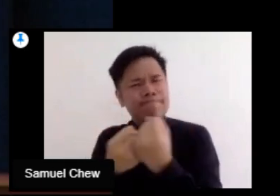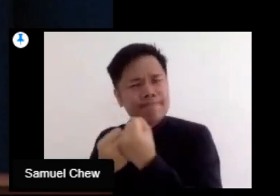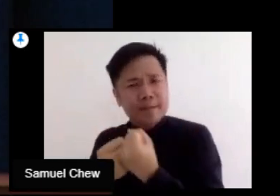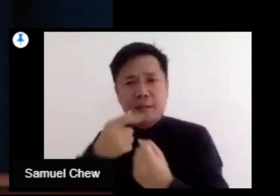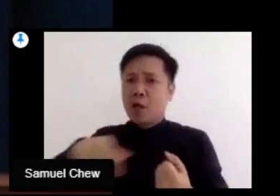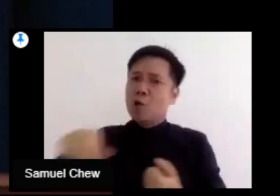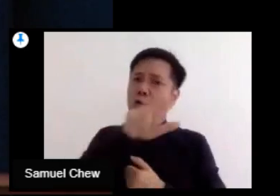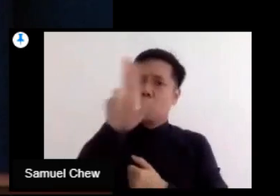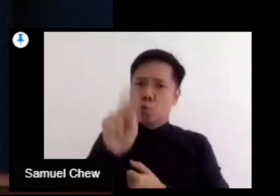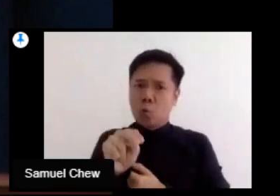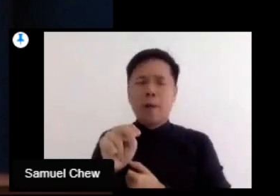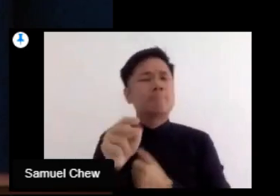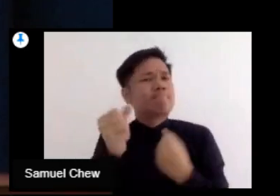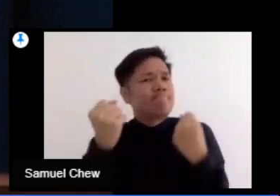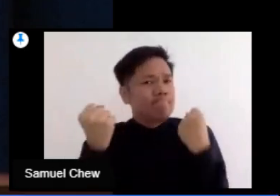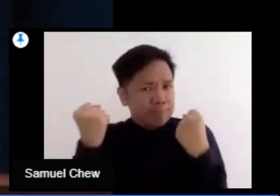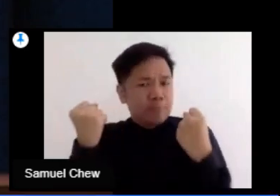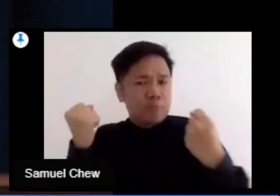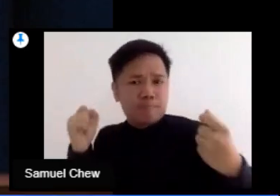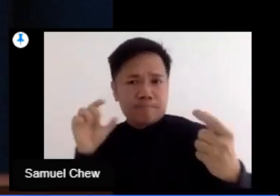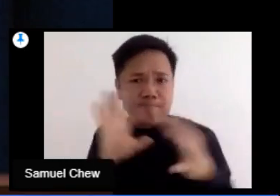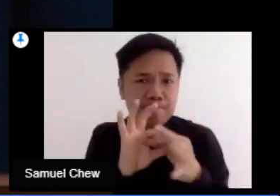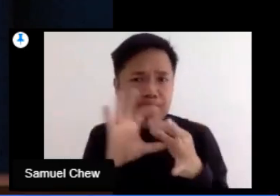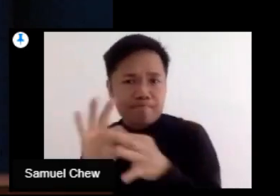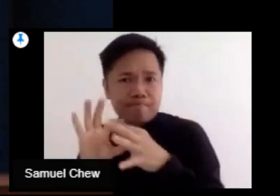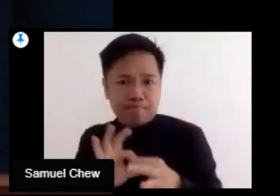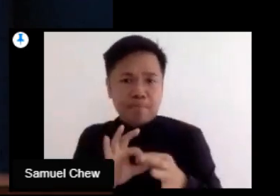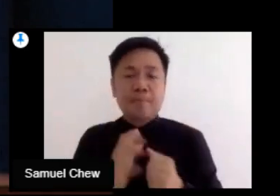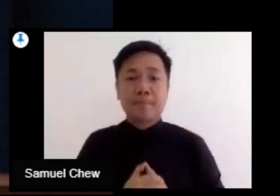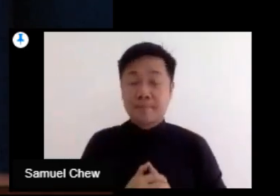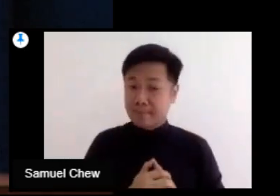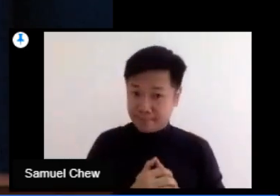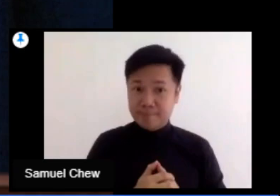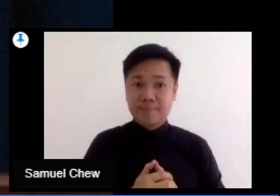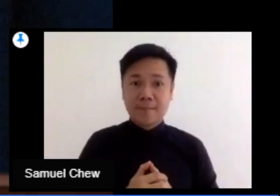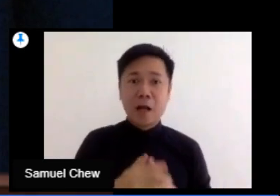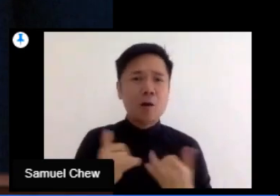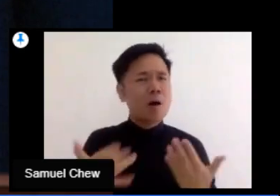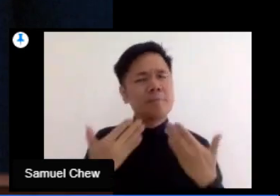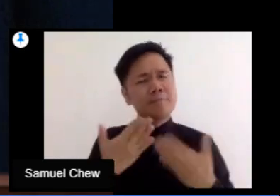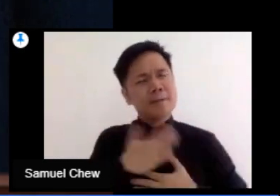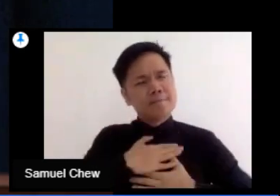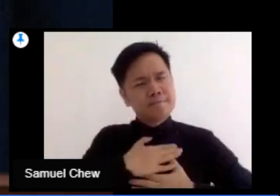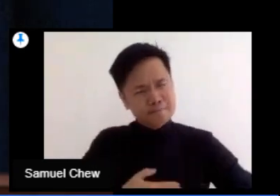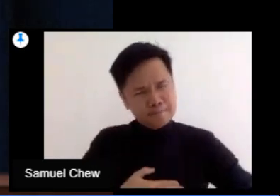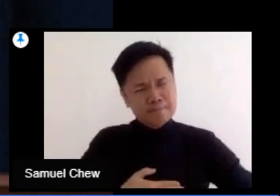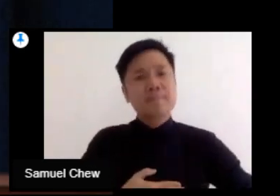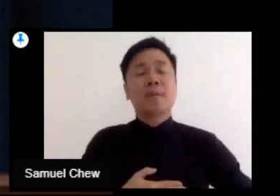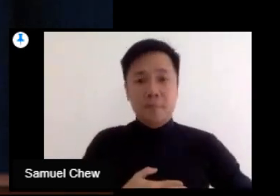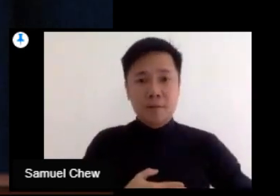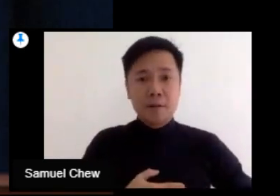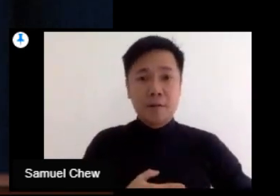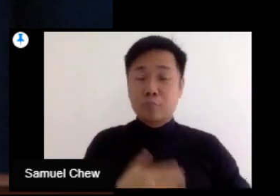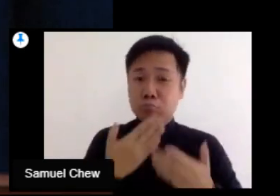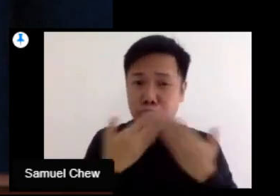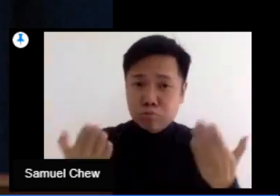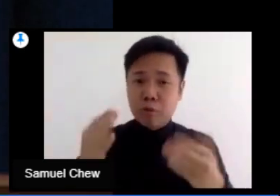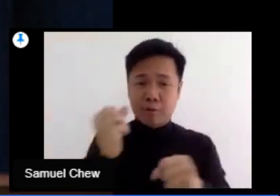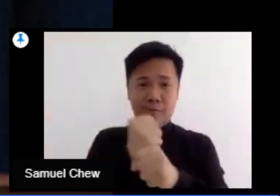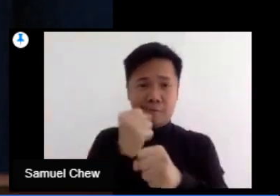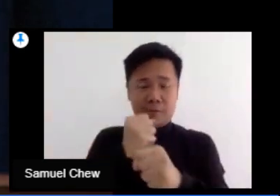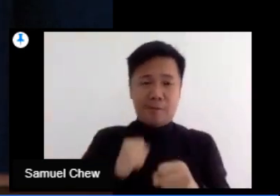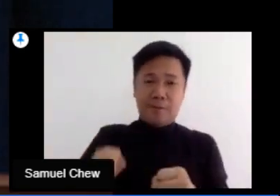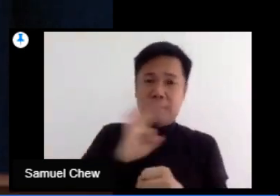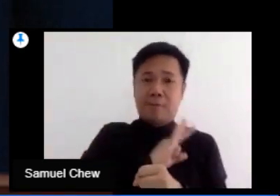family is stronger together. And finally, let me express my sincere appreciation to the staff, my